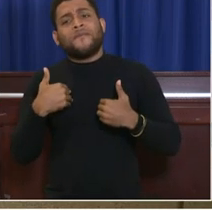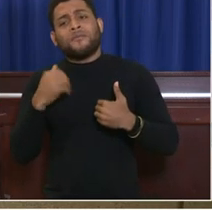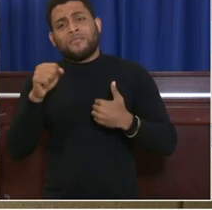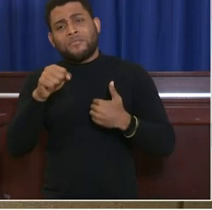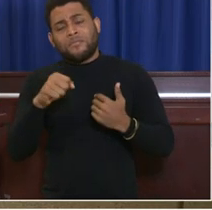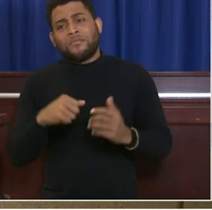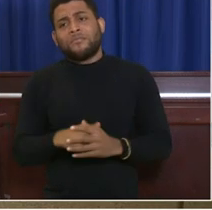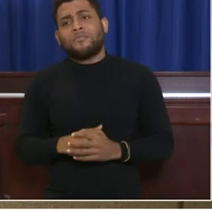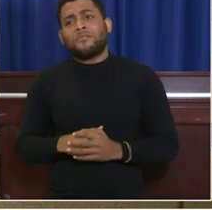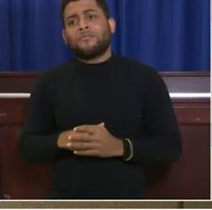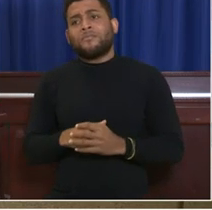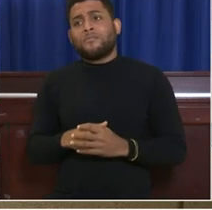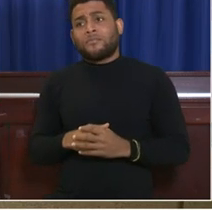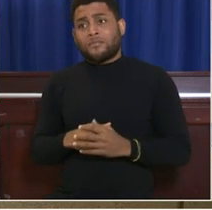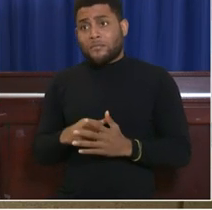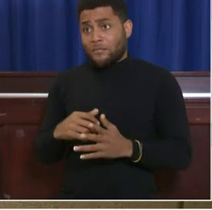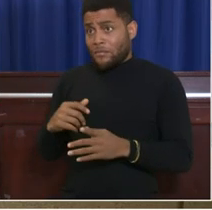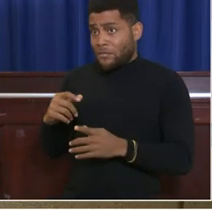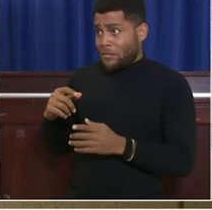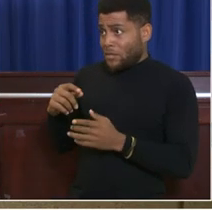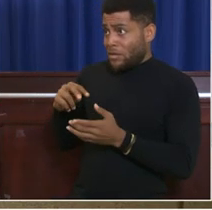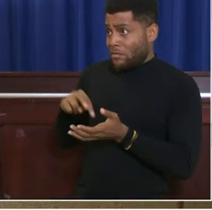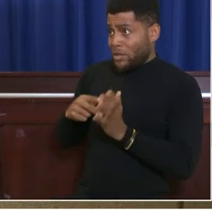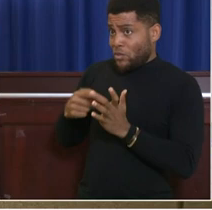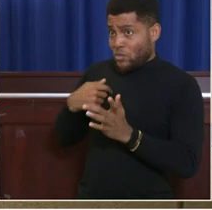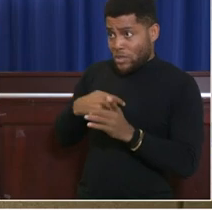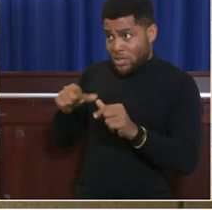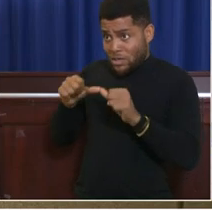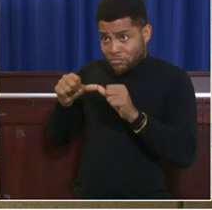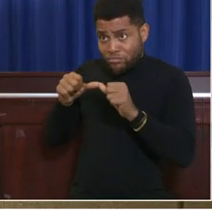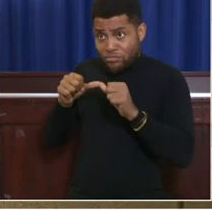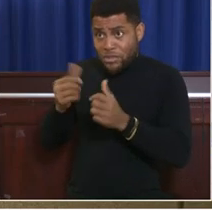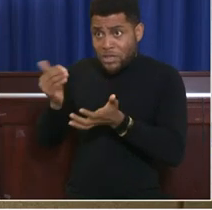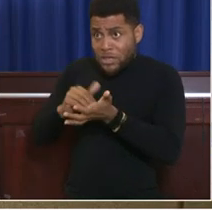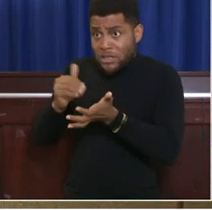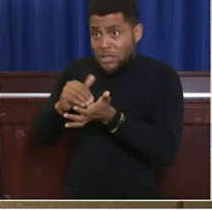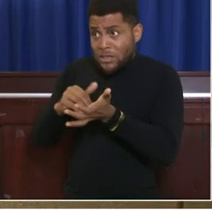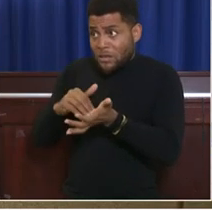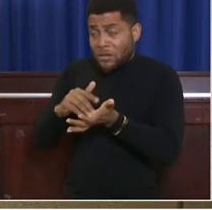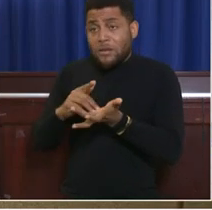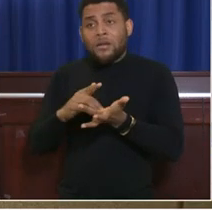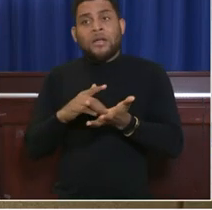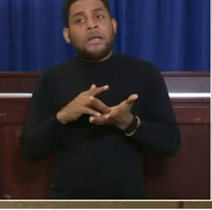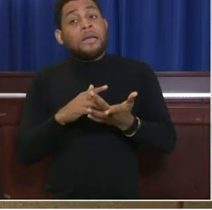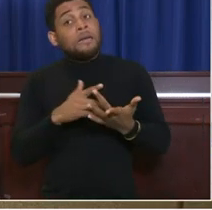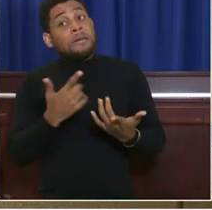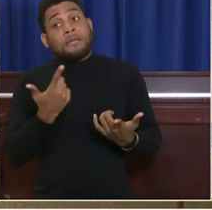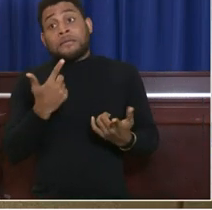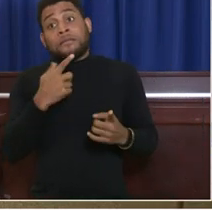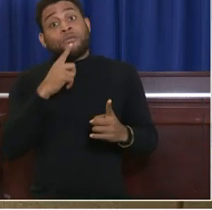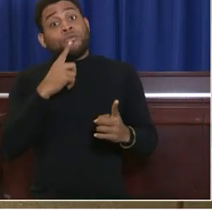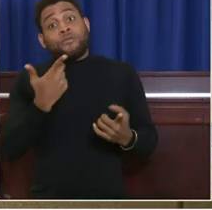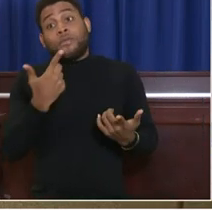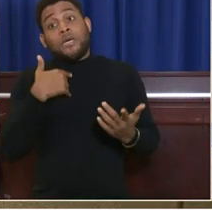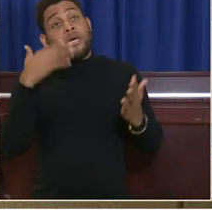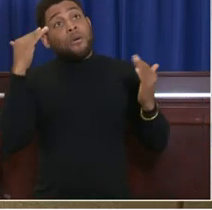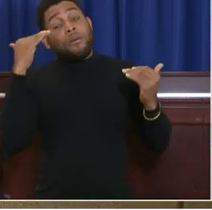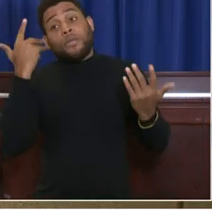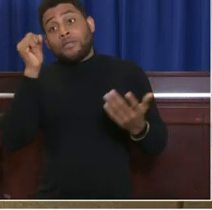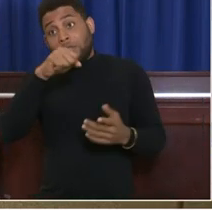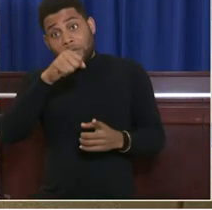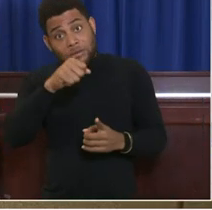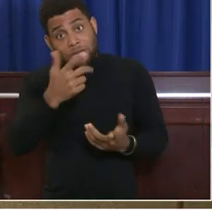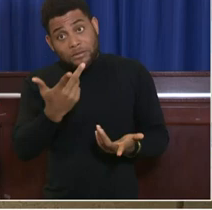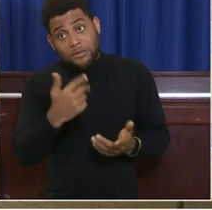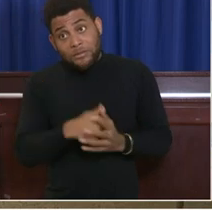with? I mean, do these more often? God, I hope so. It takes a lot of resources, and it takes a great deal of